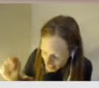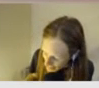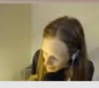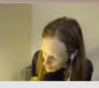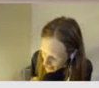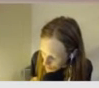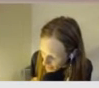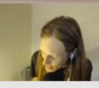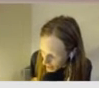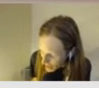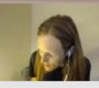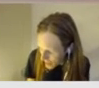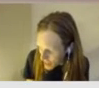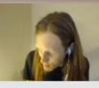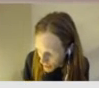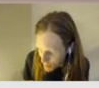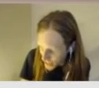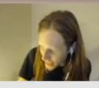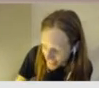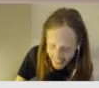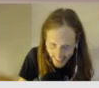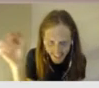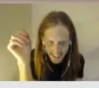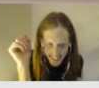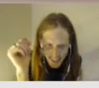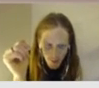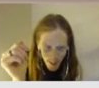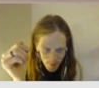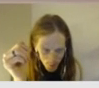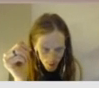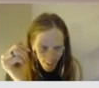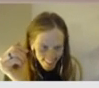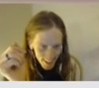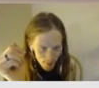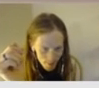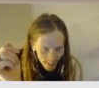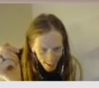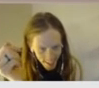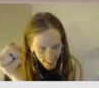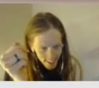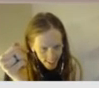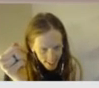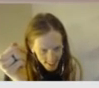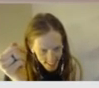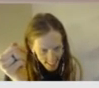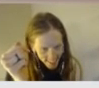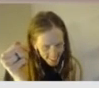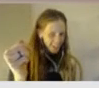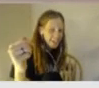good thing is I'm the same way, so I have immense patience. This nice. Could have went on for 3 months, and I would have been like, "Hey, next